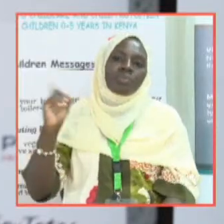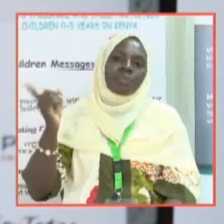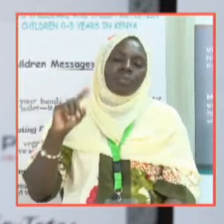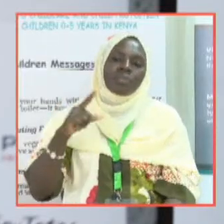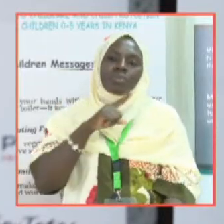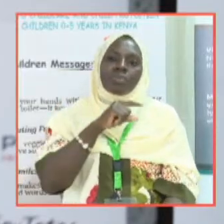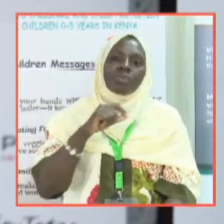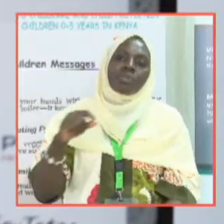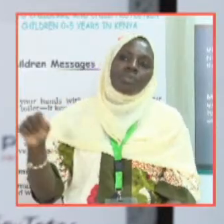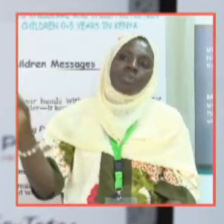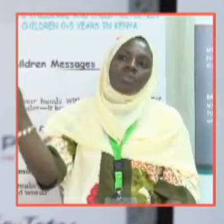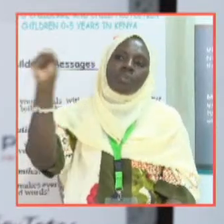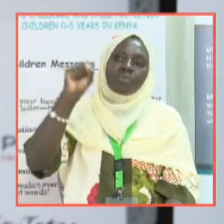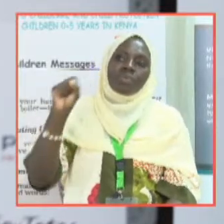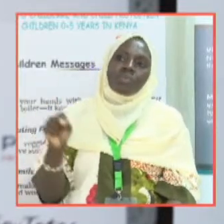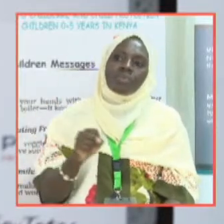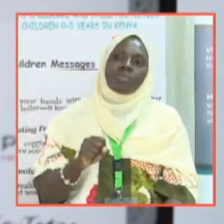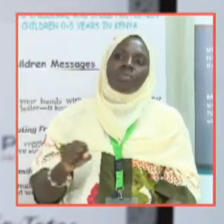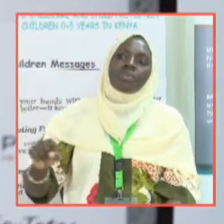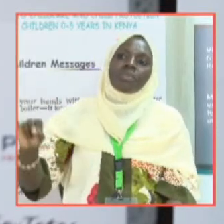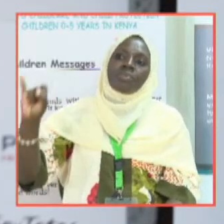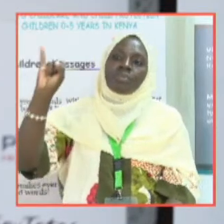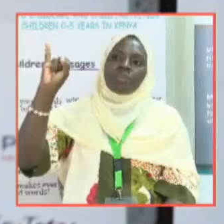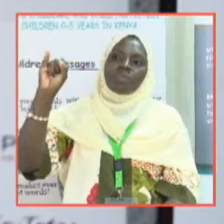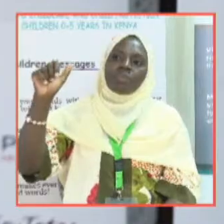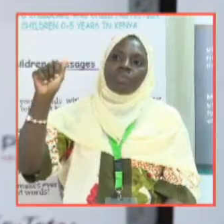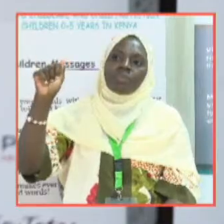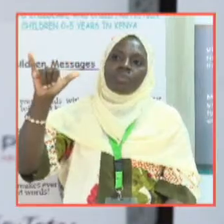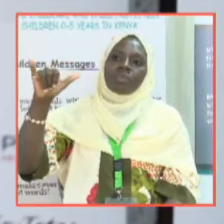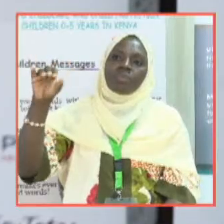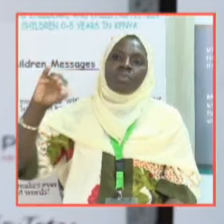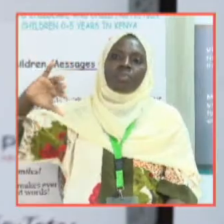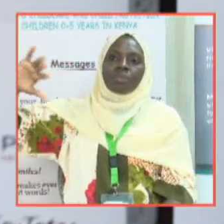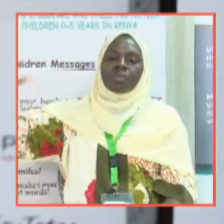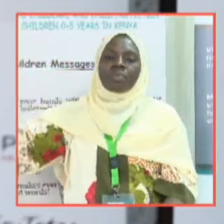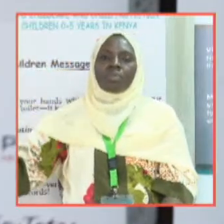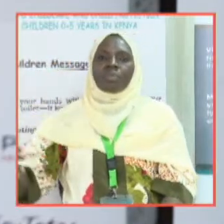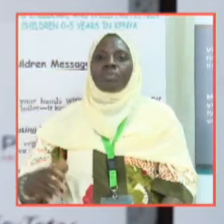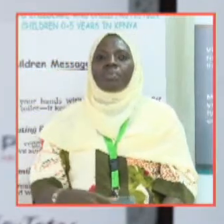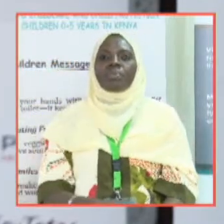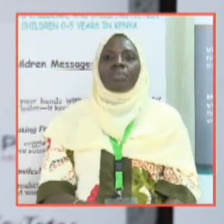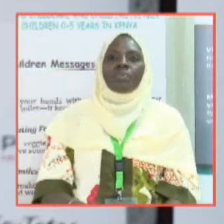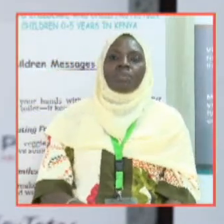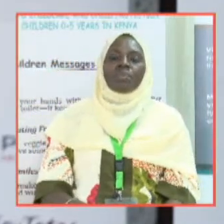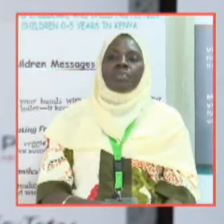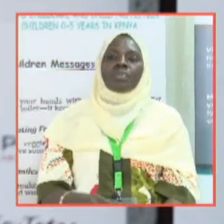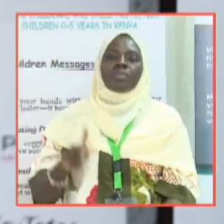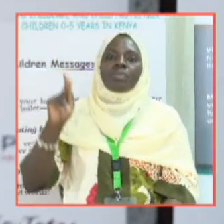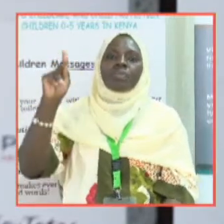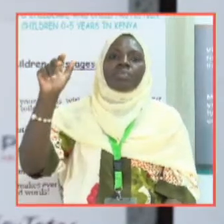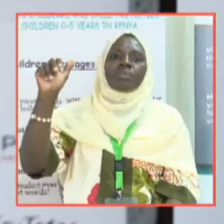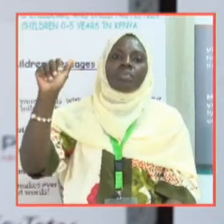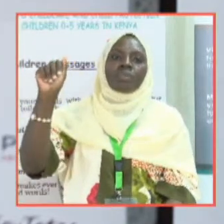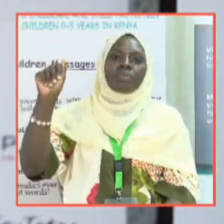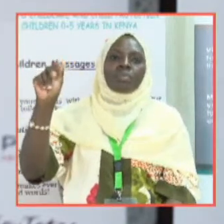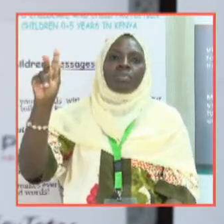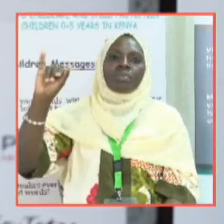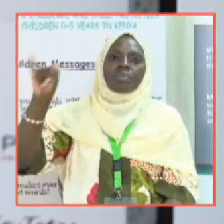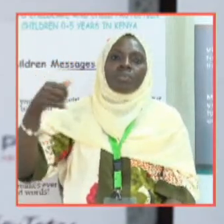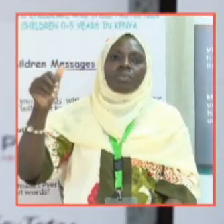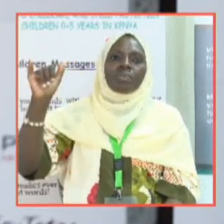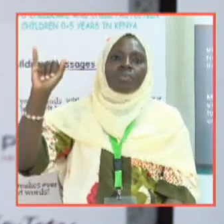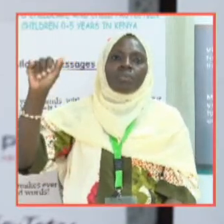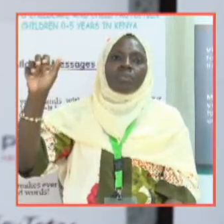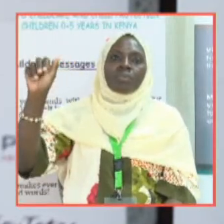County were implementing 16 out of 48, Kajiado 15, Mombasa